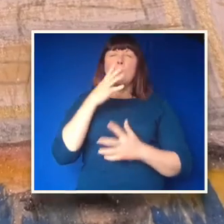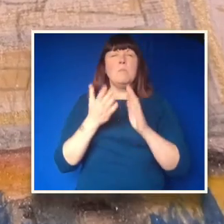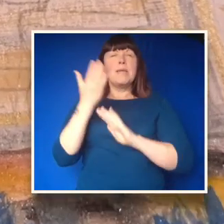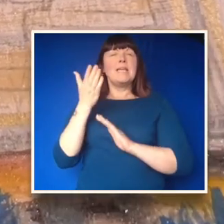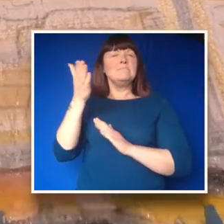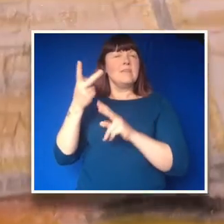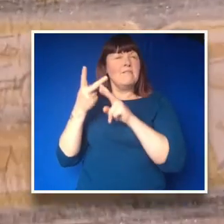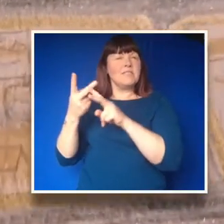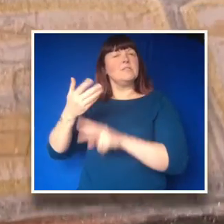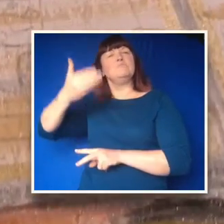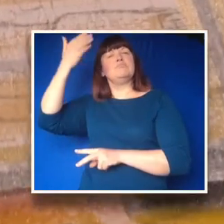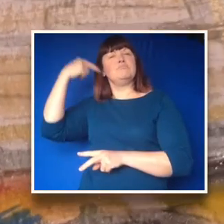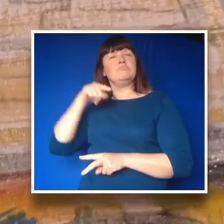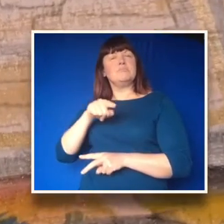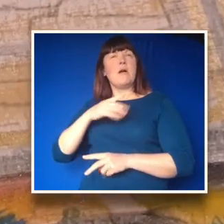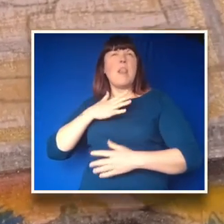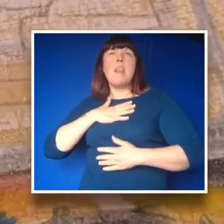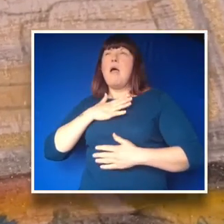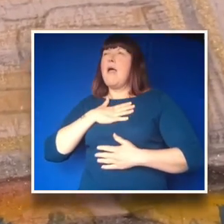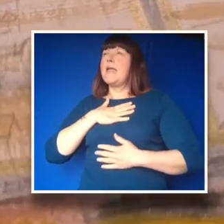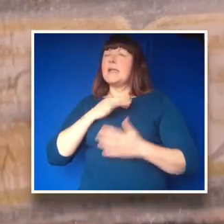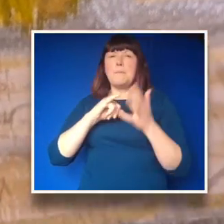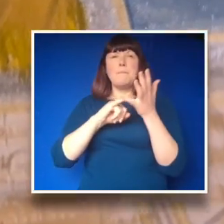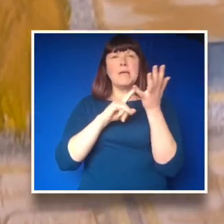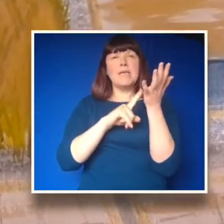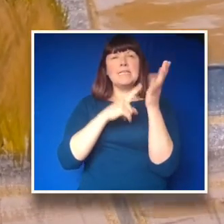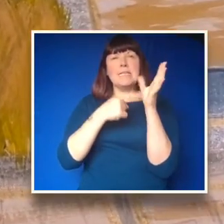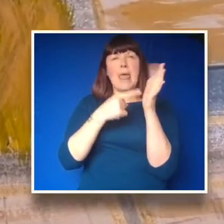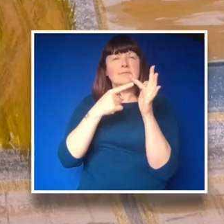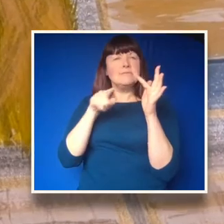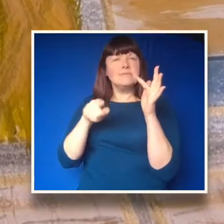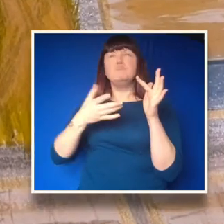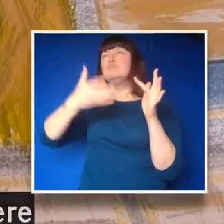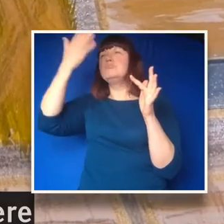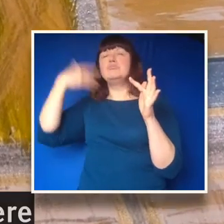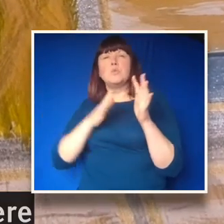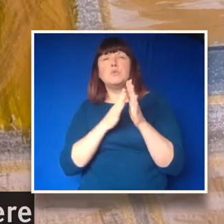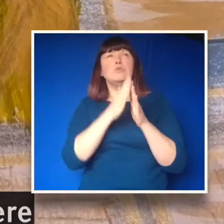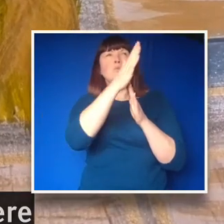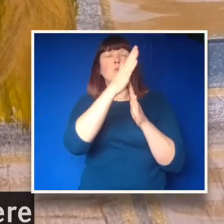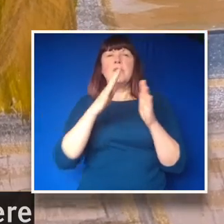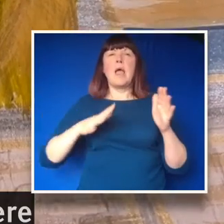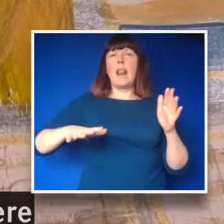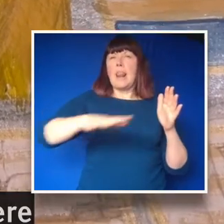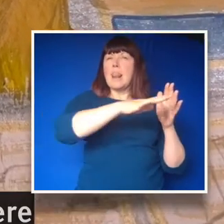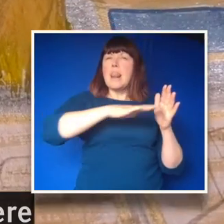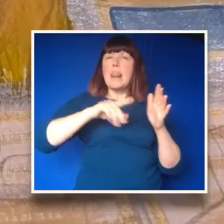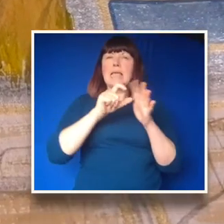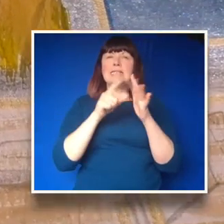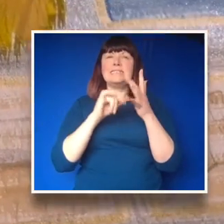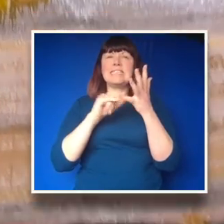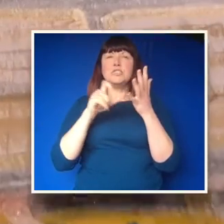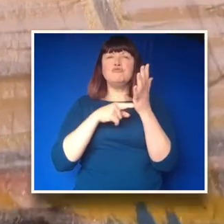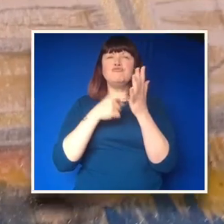local quarried slate, because when I used to go up to the Lake District, there were some big quarries there, and a lot of the houses